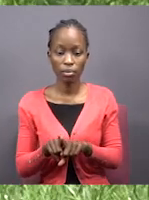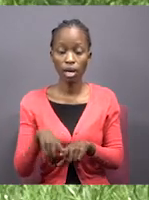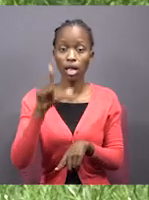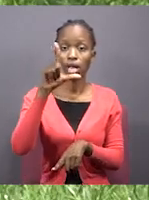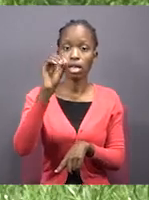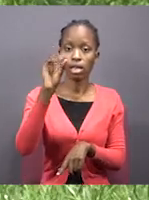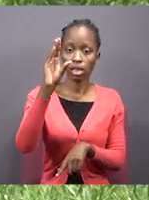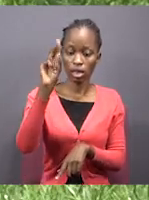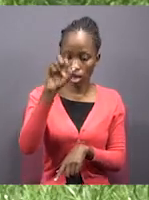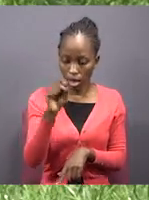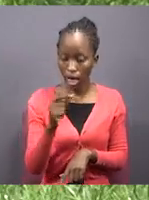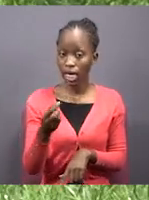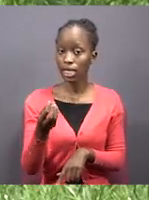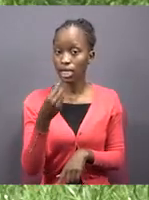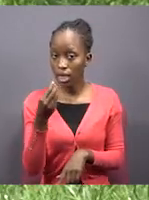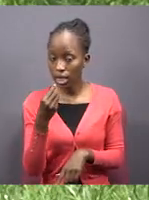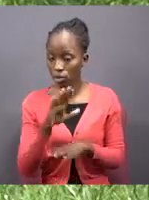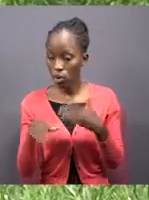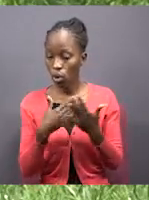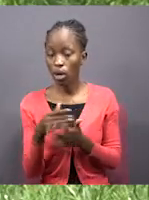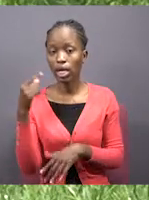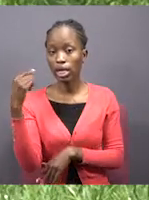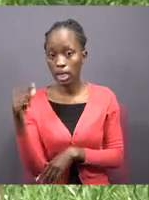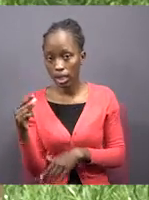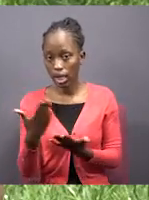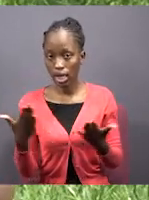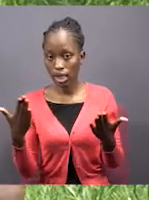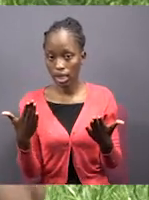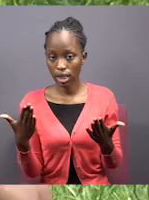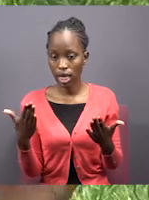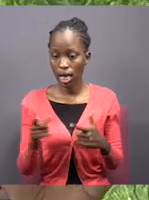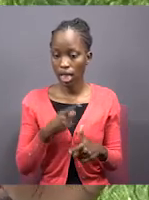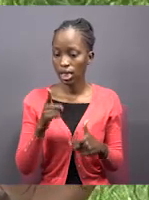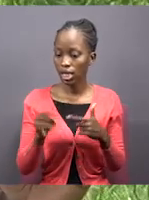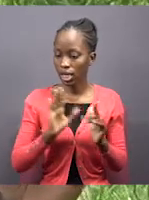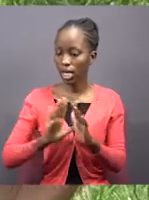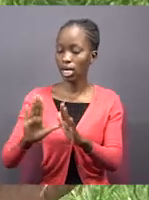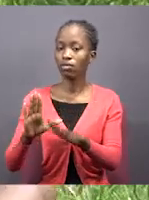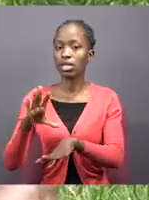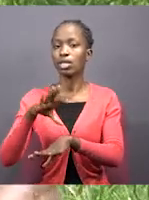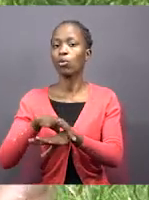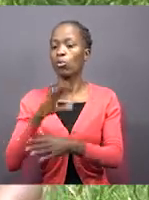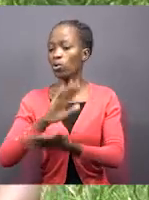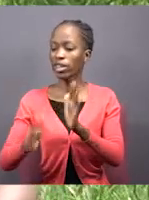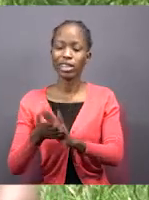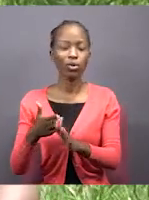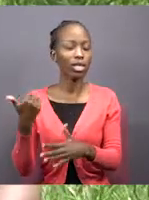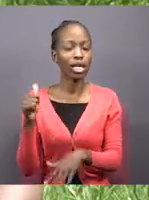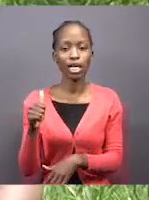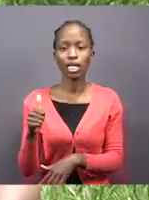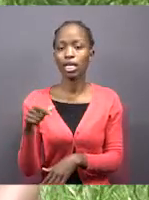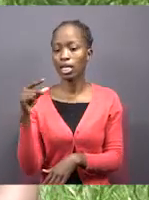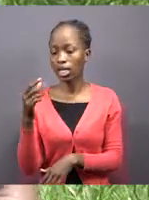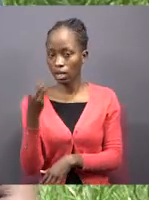all plantations, leaving the earth totally bare. It's the same